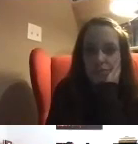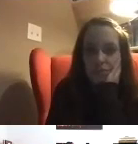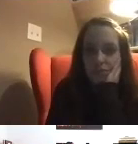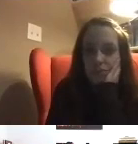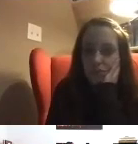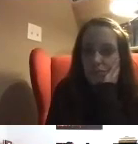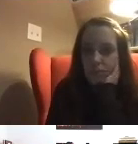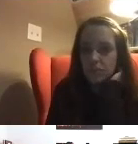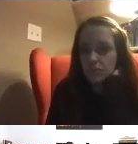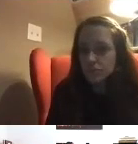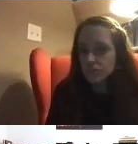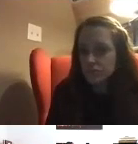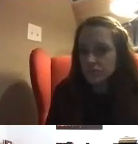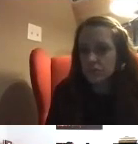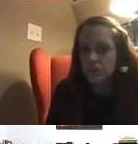has